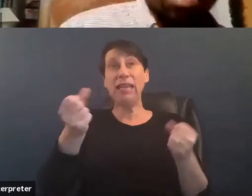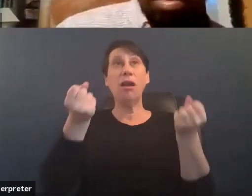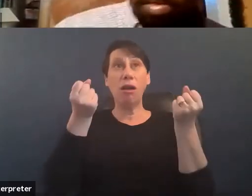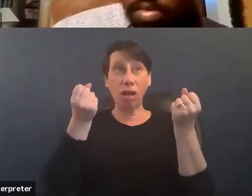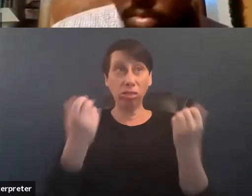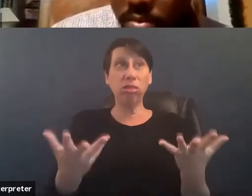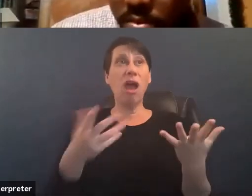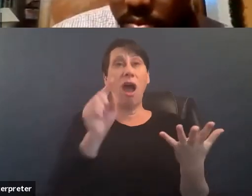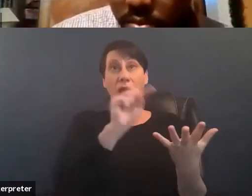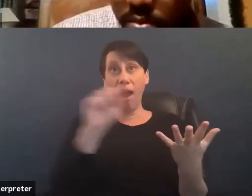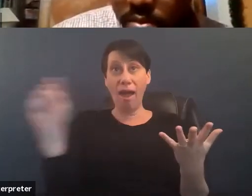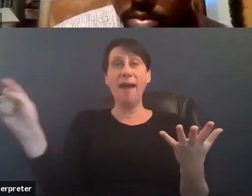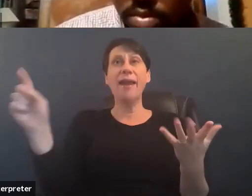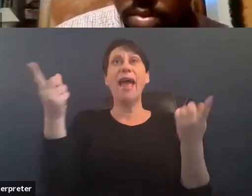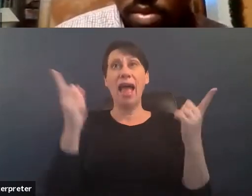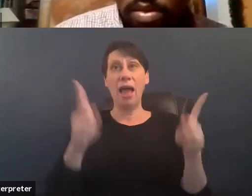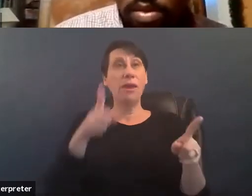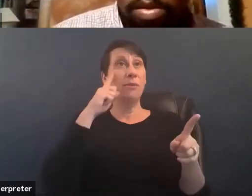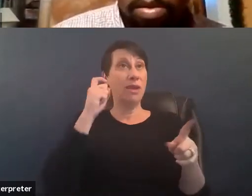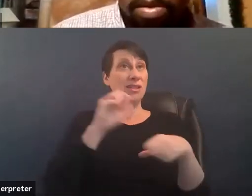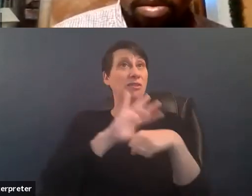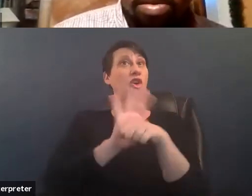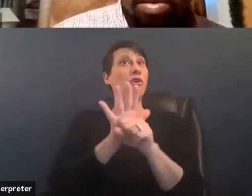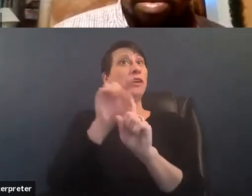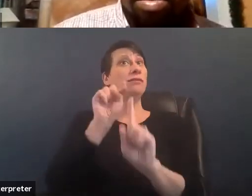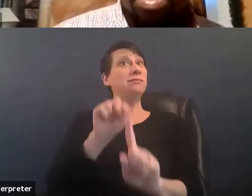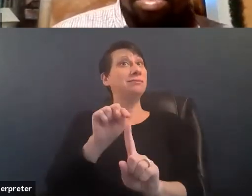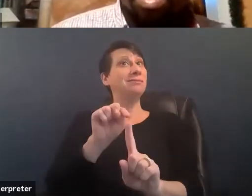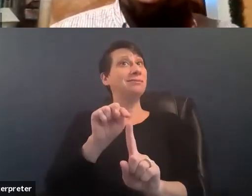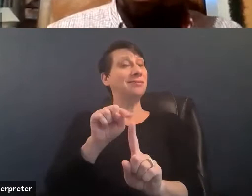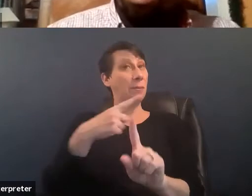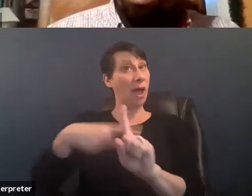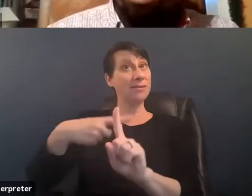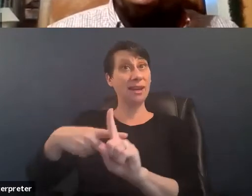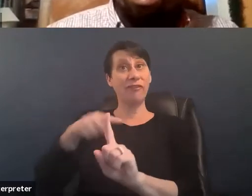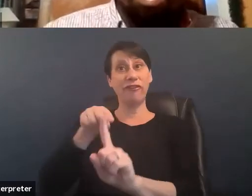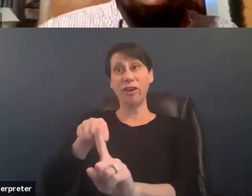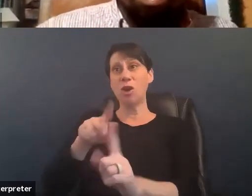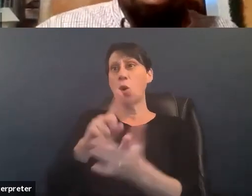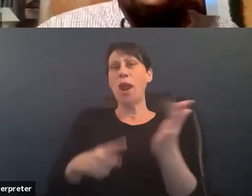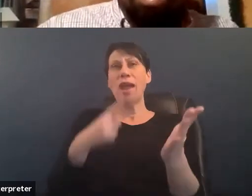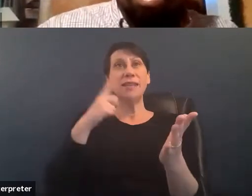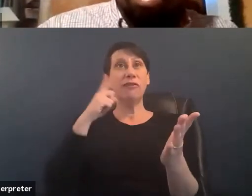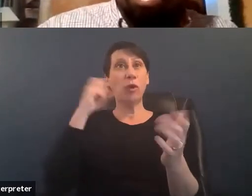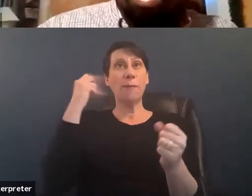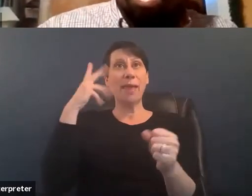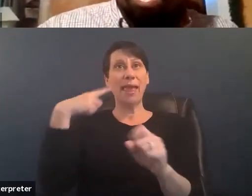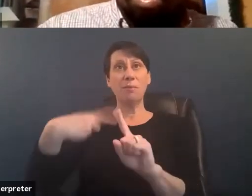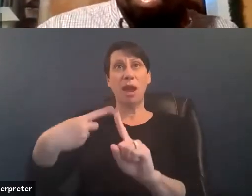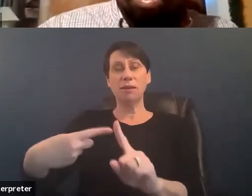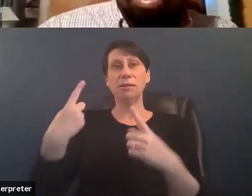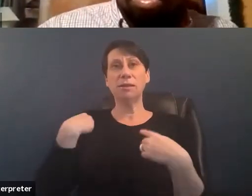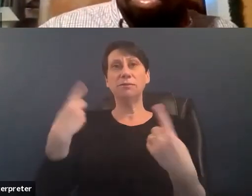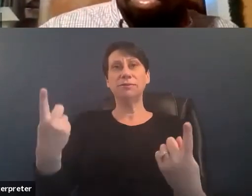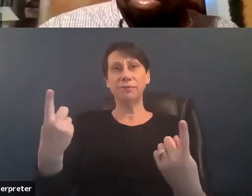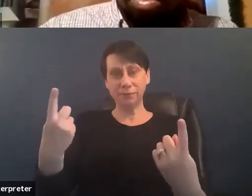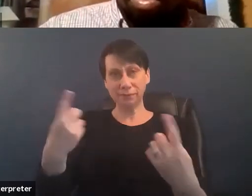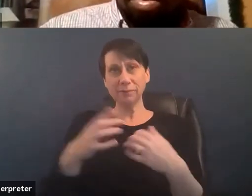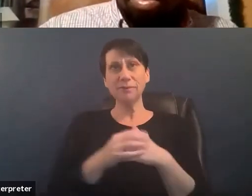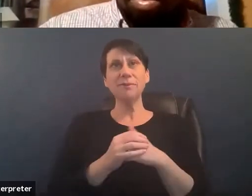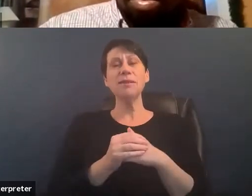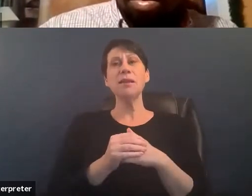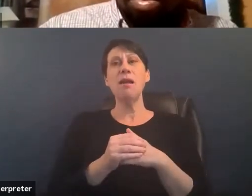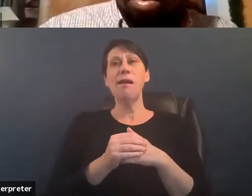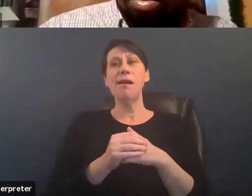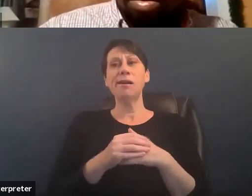been birthed out of COVID-19. And so one of the things that I've been saying for months now, as it relates to our prevention work on the ground, is